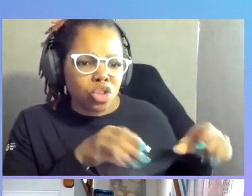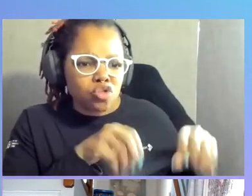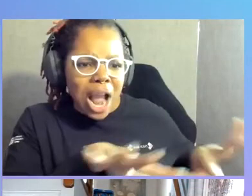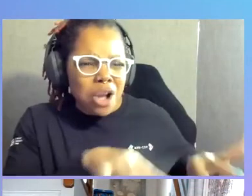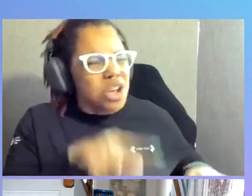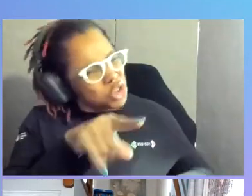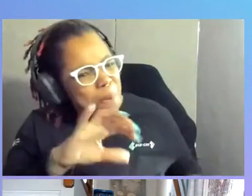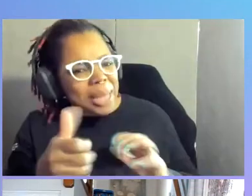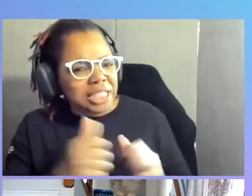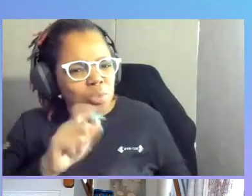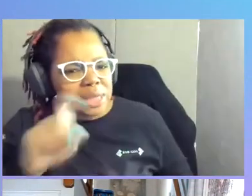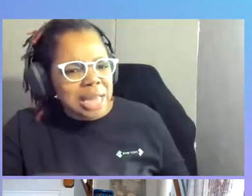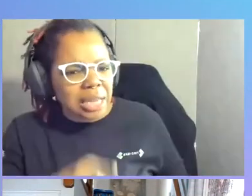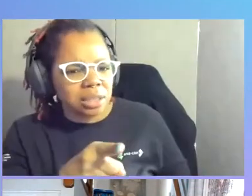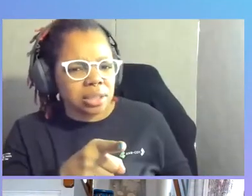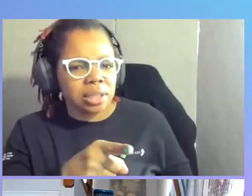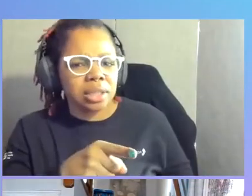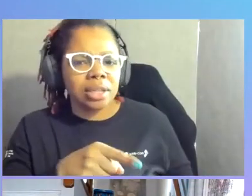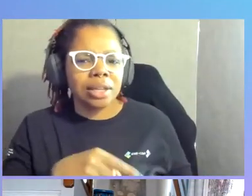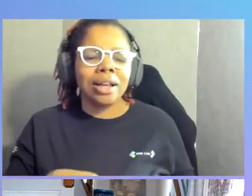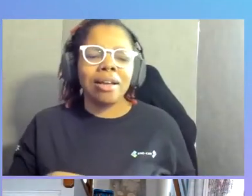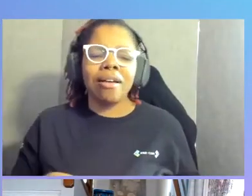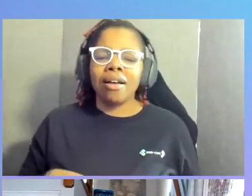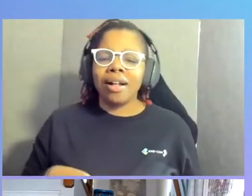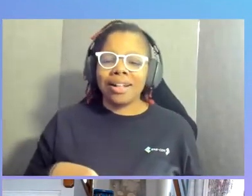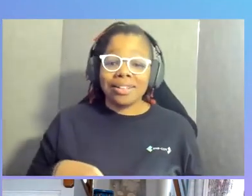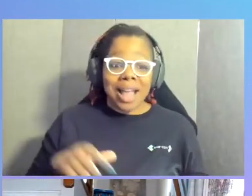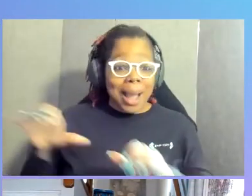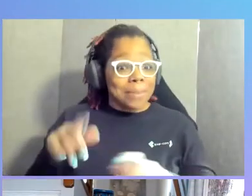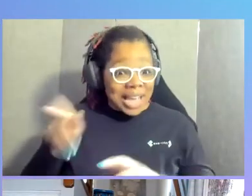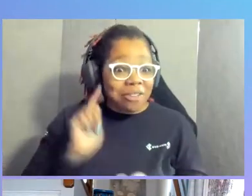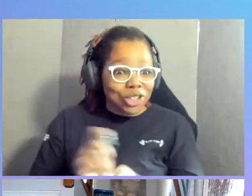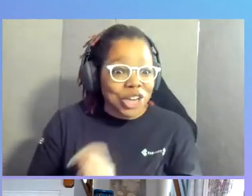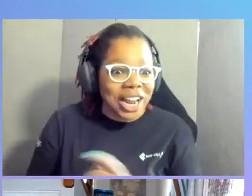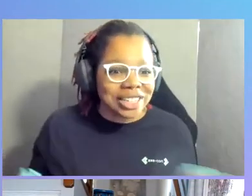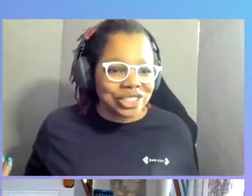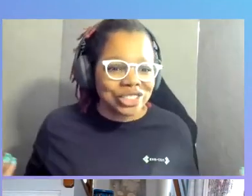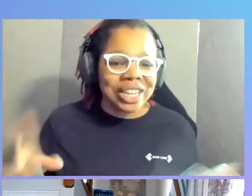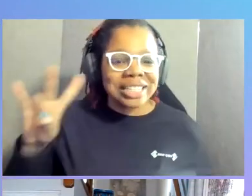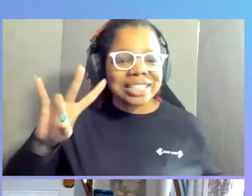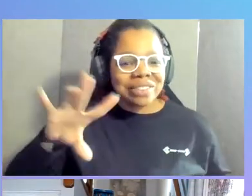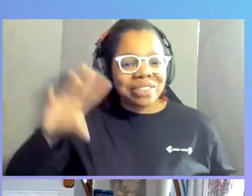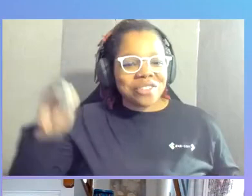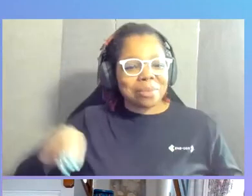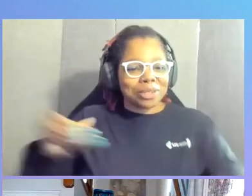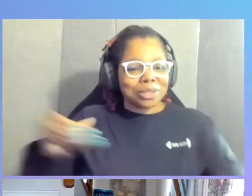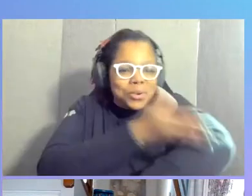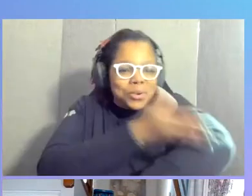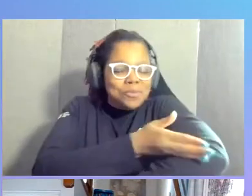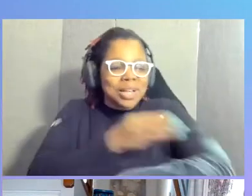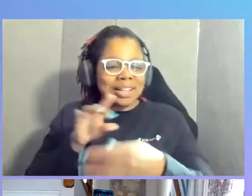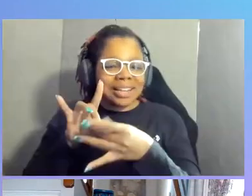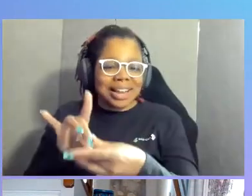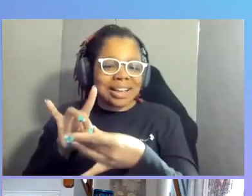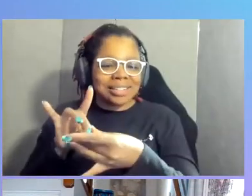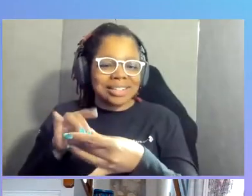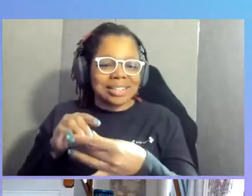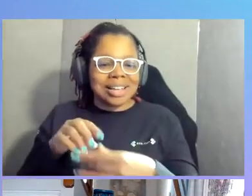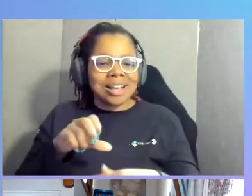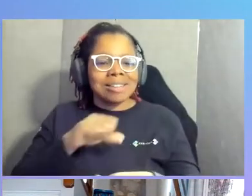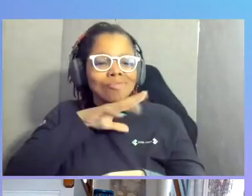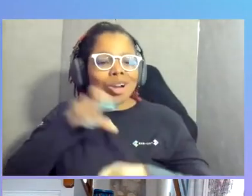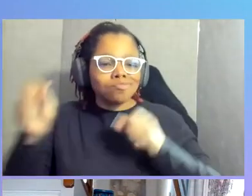with Texas, right? And behavior changed, right? 75% improvement in terms of